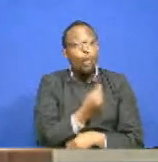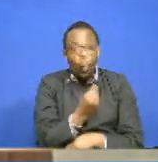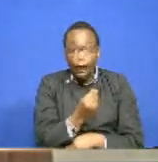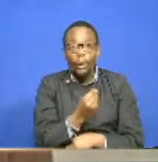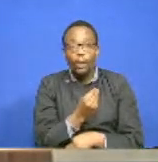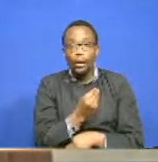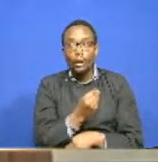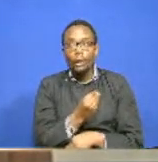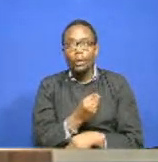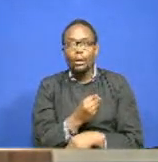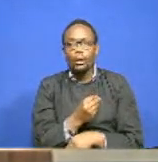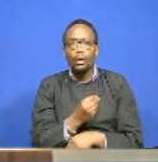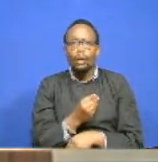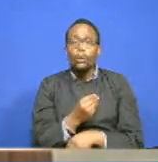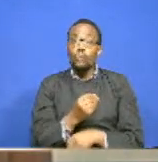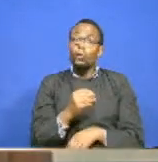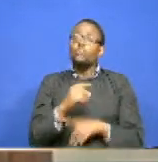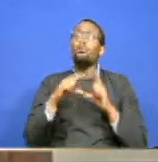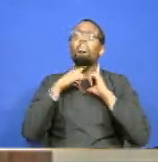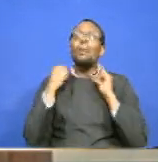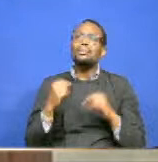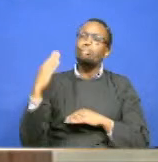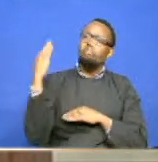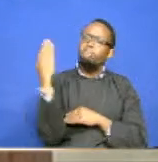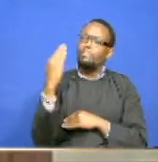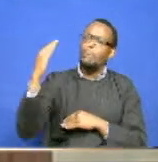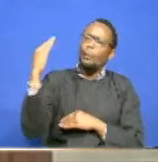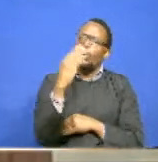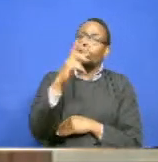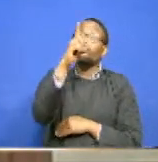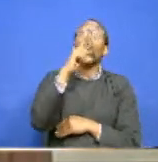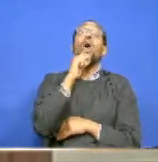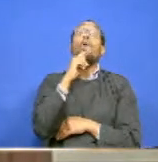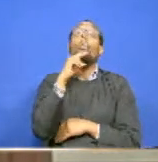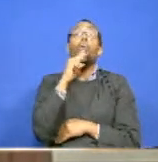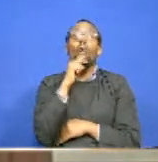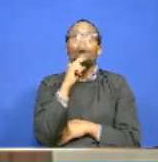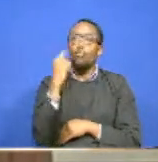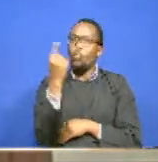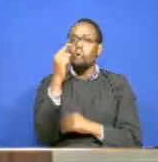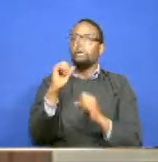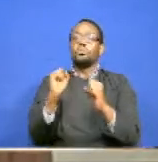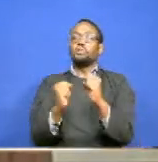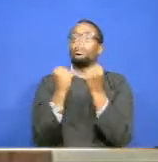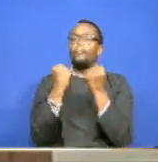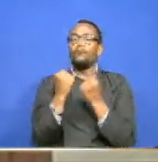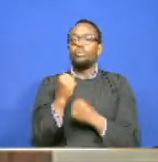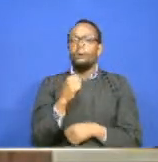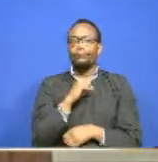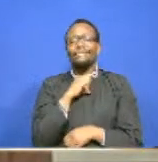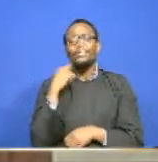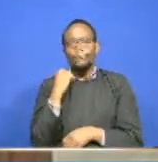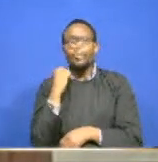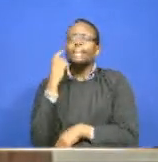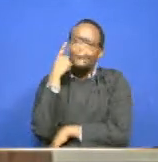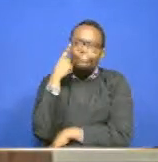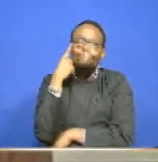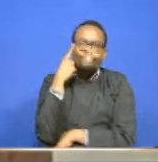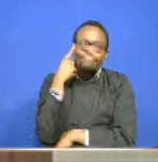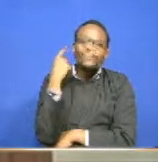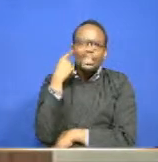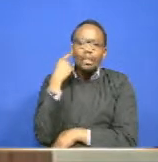this pastor preached the whole year, and it's only one boy who turned to Christ." The minister listened, his eyes